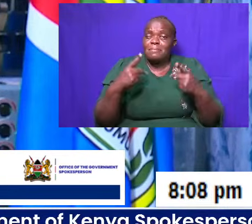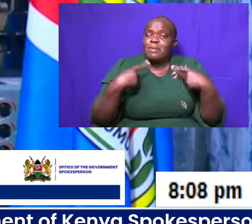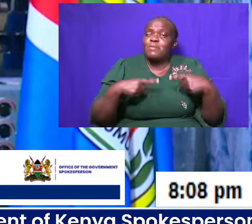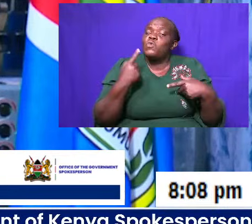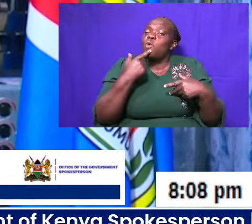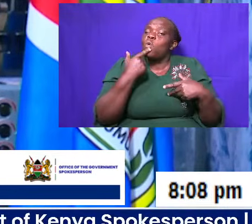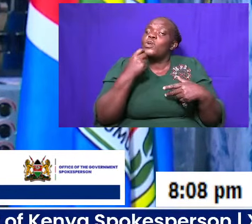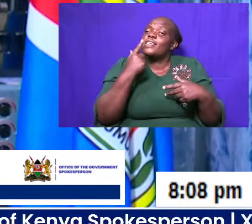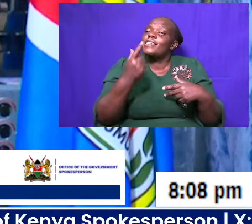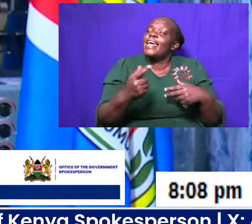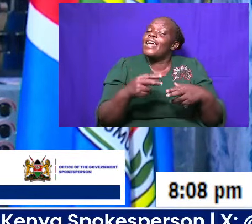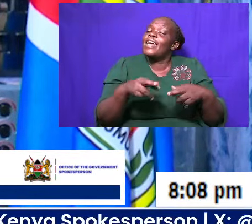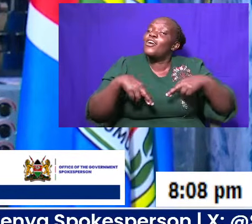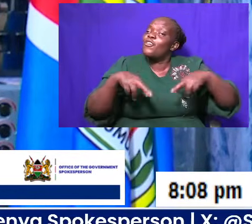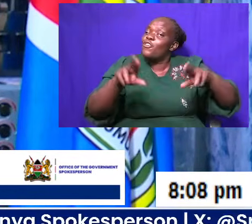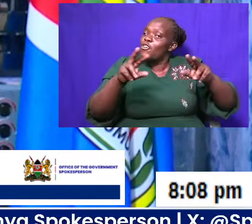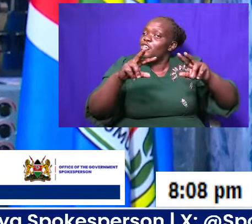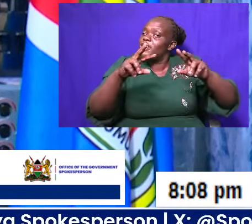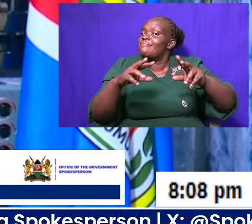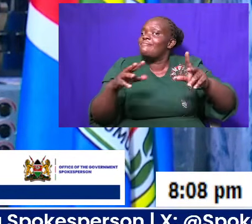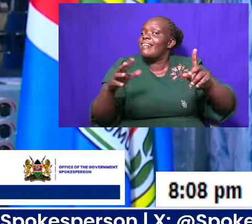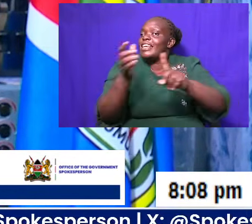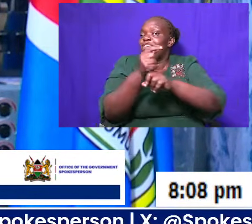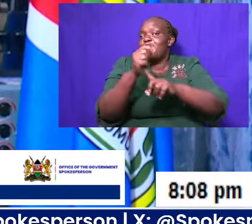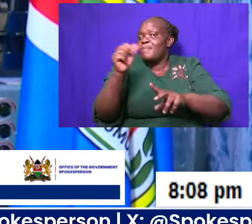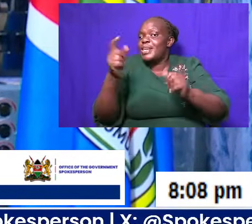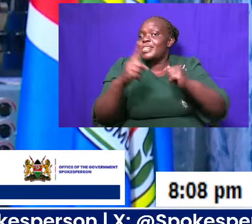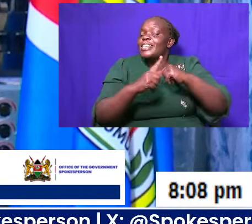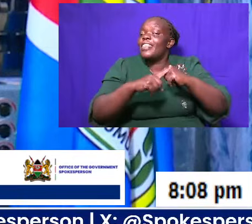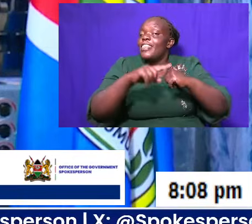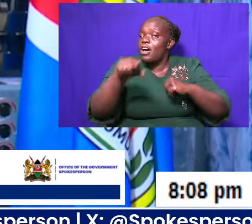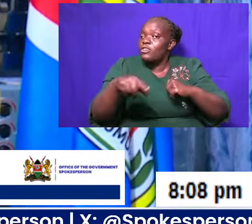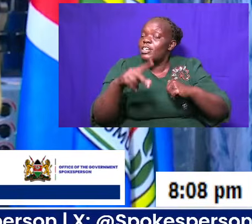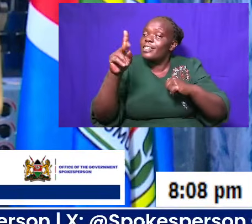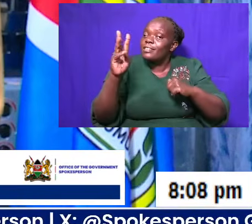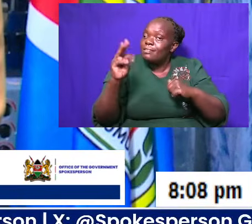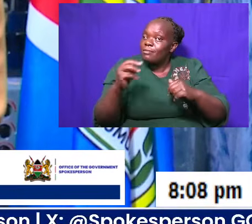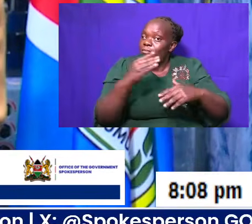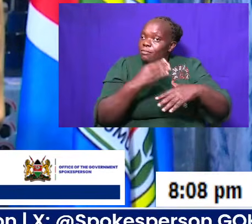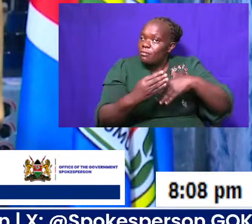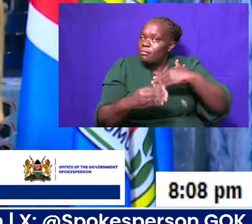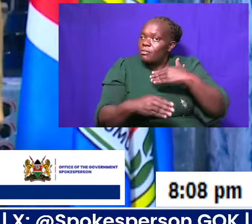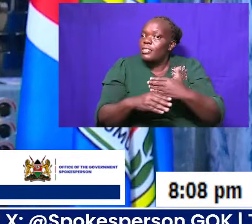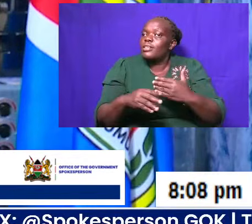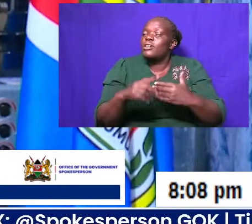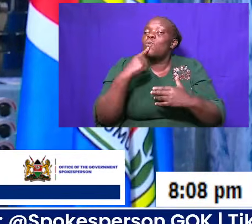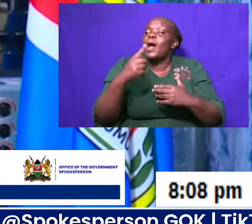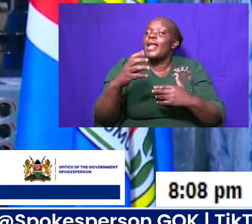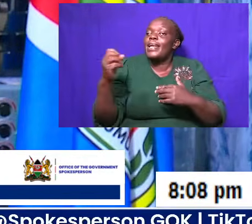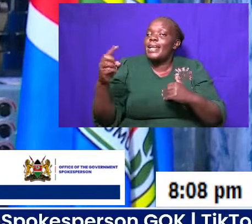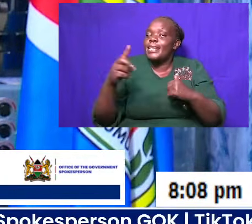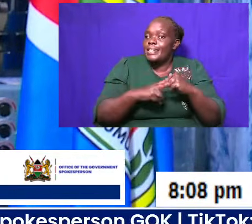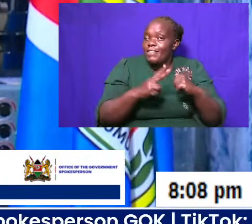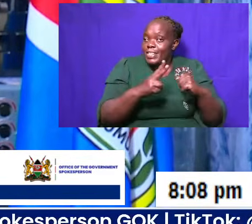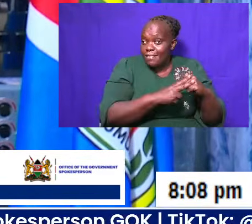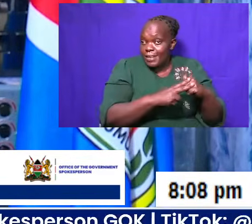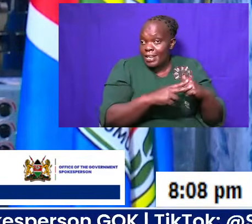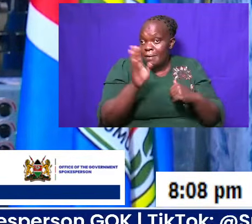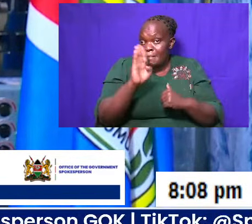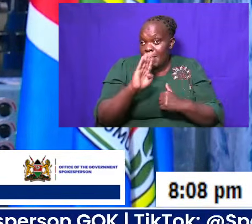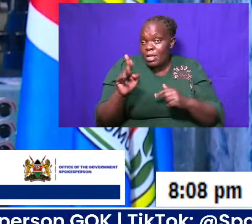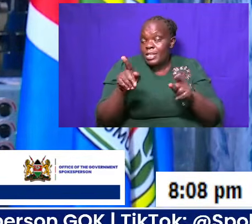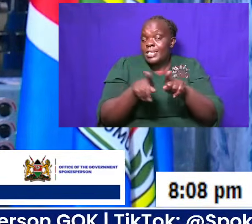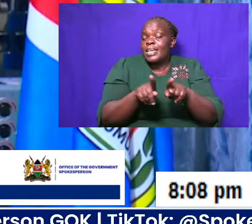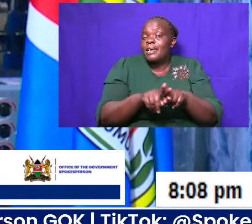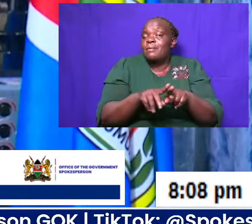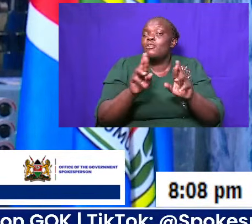zao haziwezi kuangaliwa zaidi, 6,000 kilometers of road now are being constructed, and 177 billion shillings has been